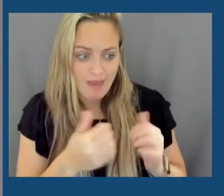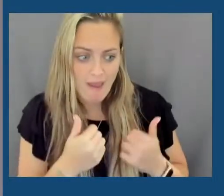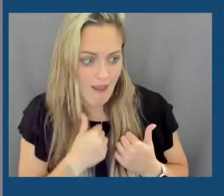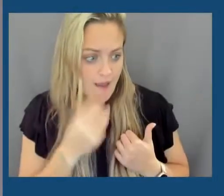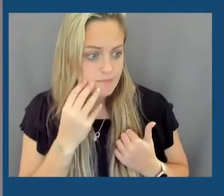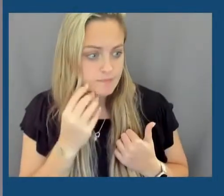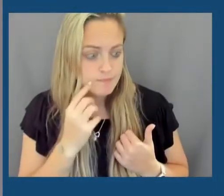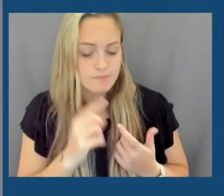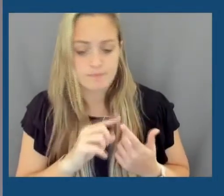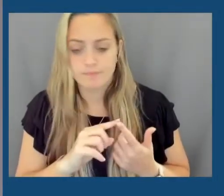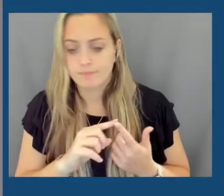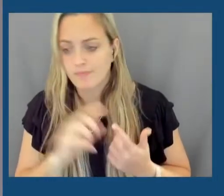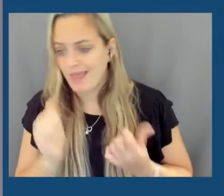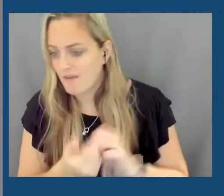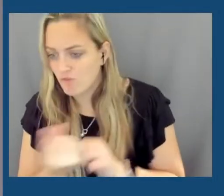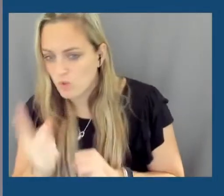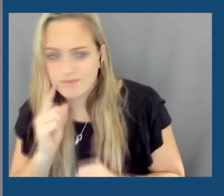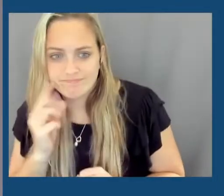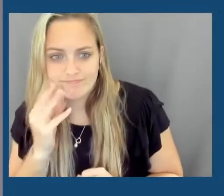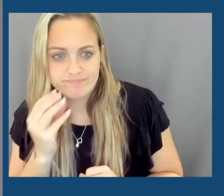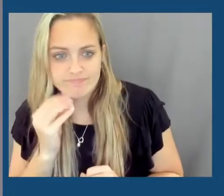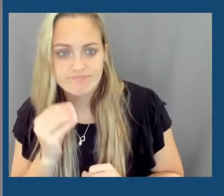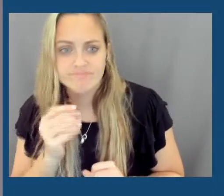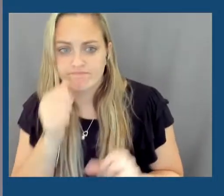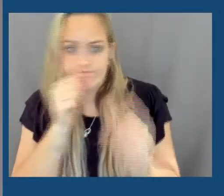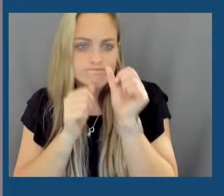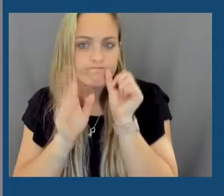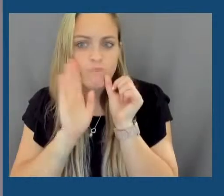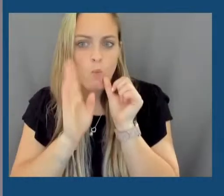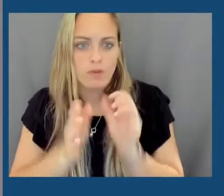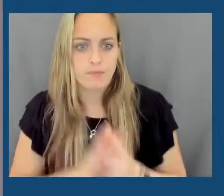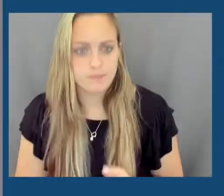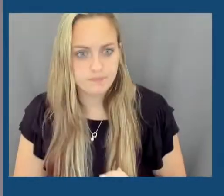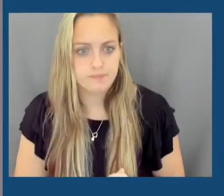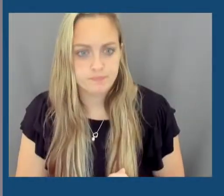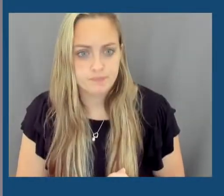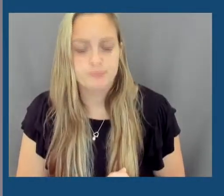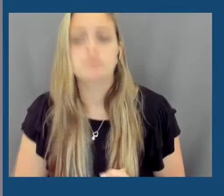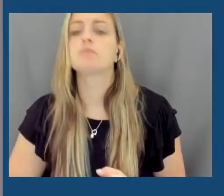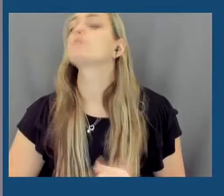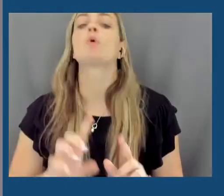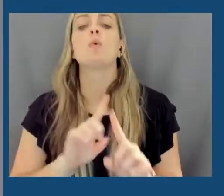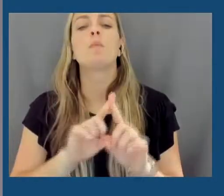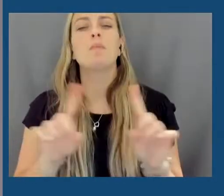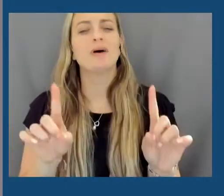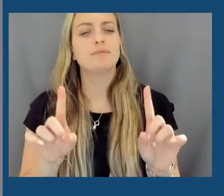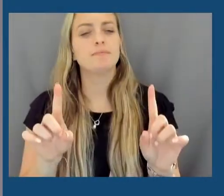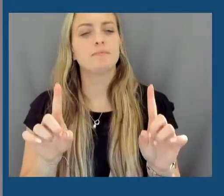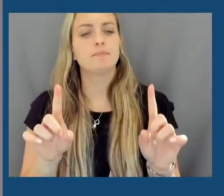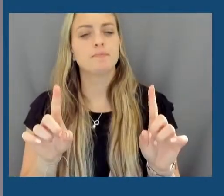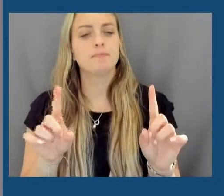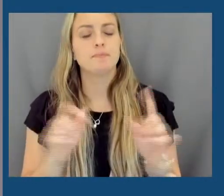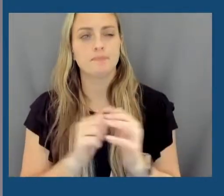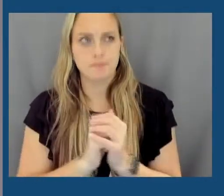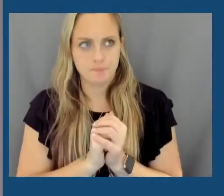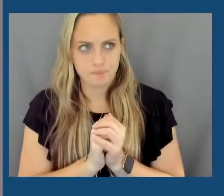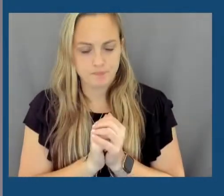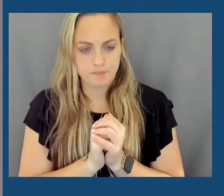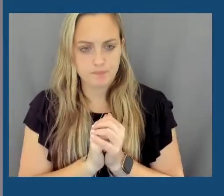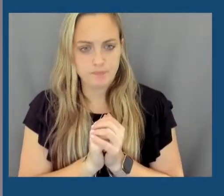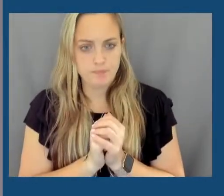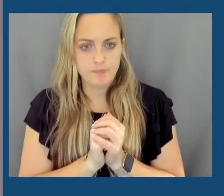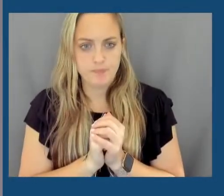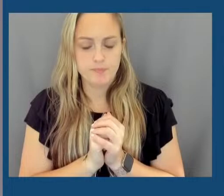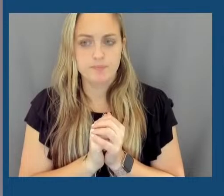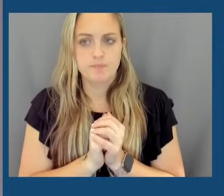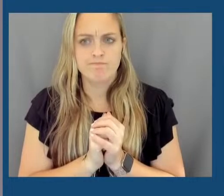unusual, and you get through that. But now, the number of teenagers reporting